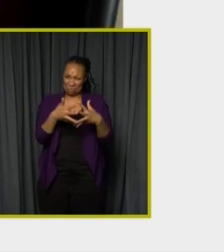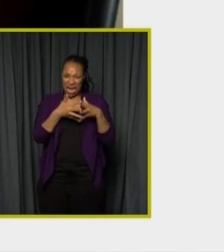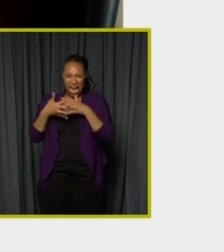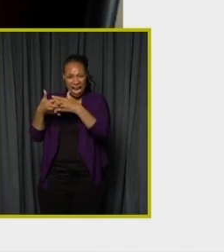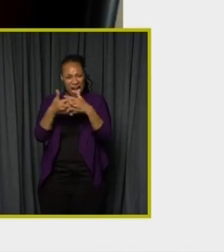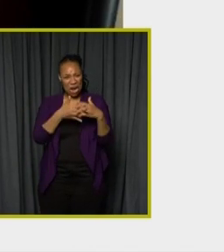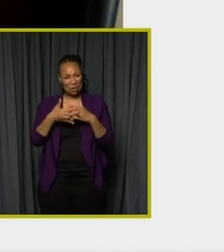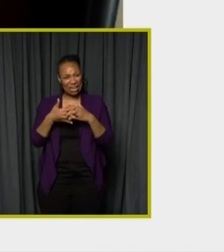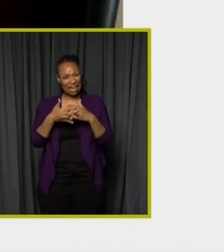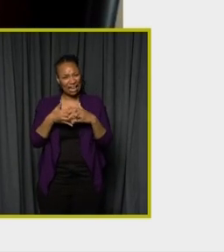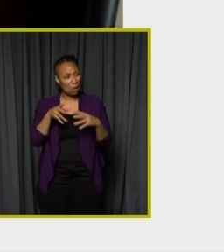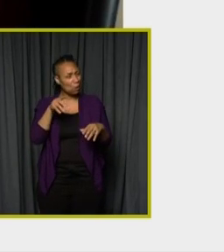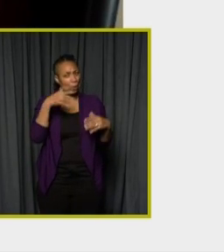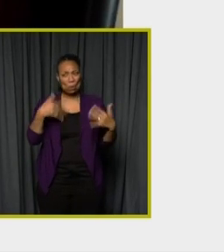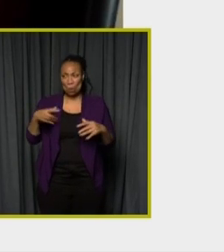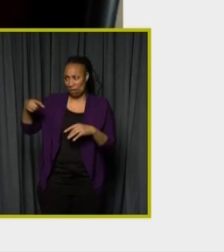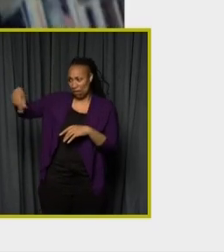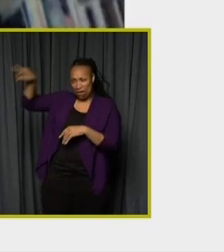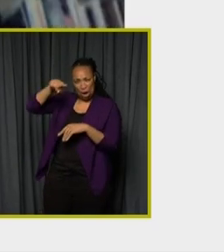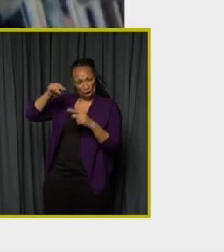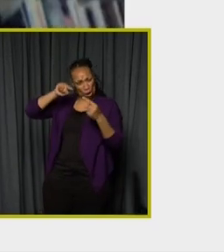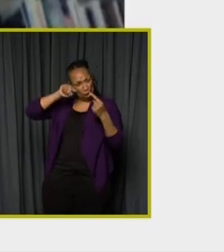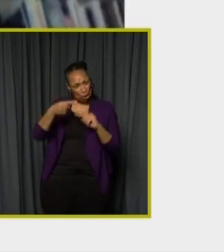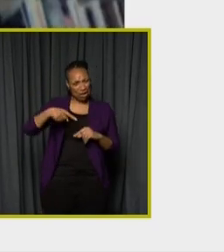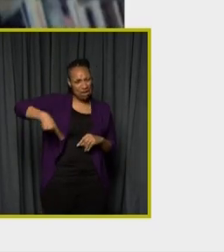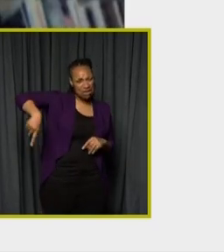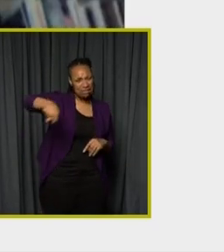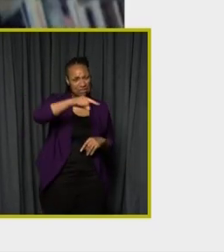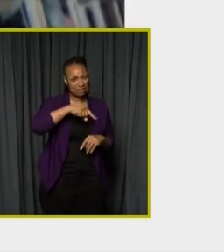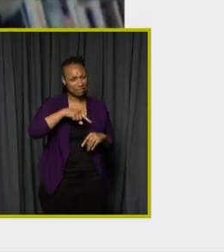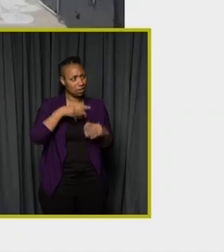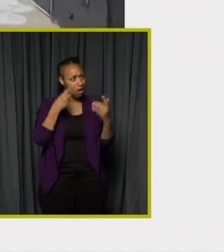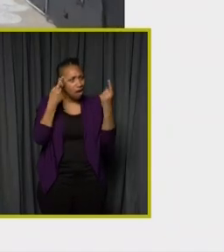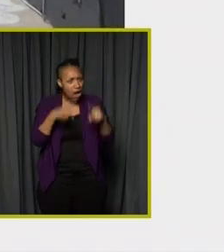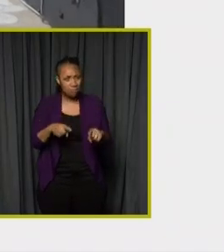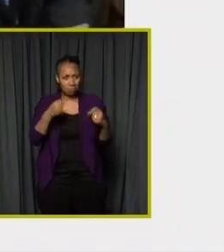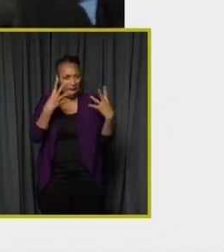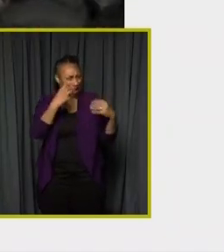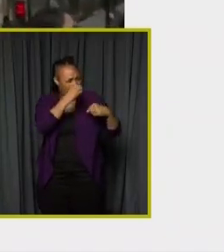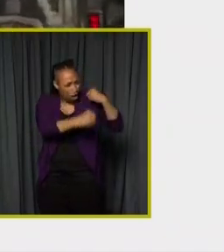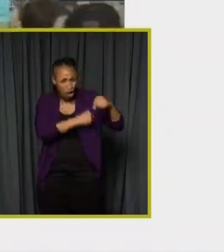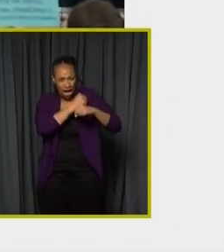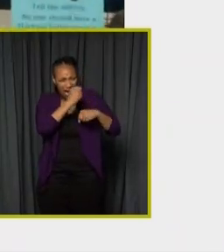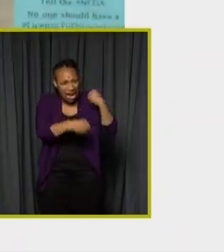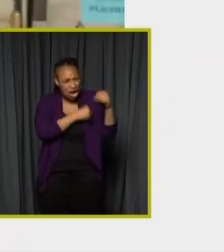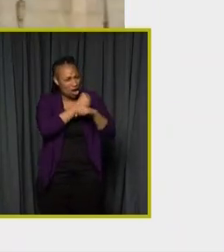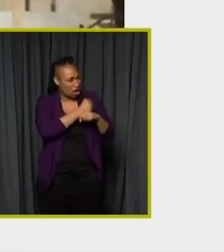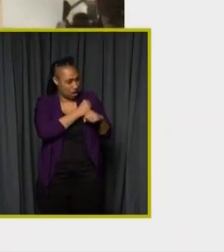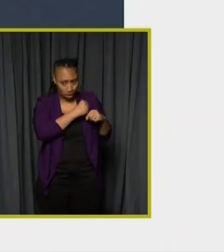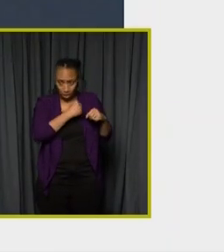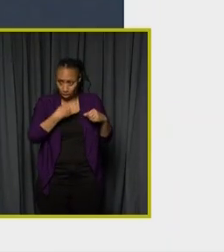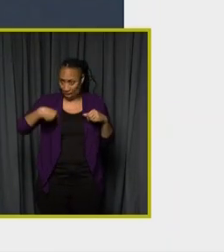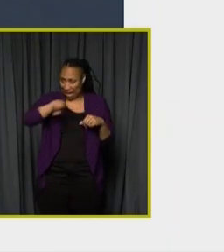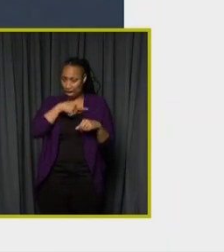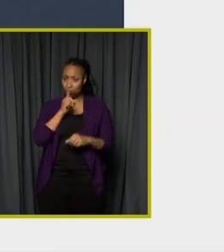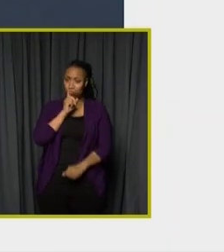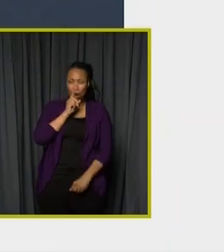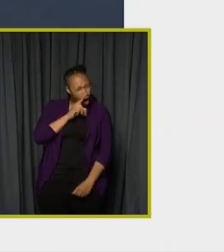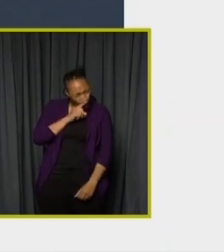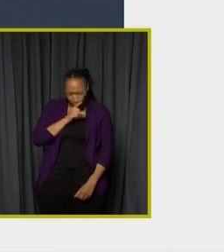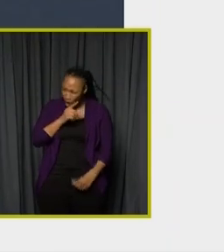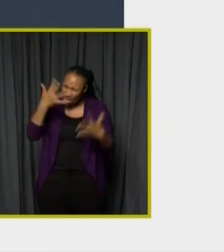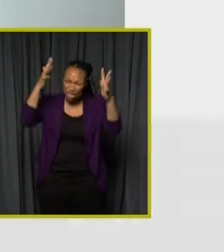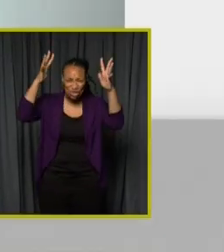and it's gone on far too long. And we won't be silent anymore. A pandemic magnifies